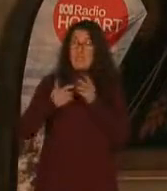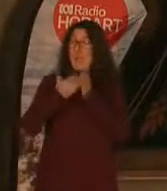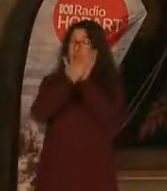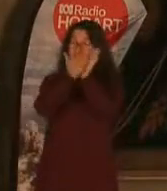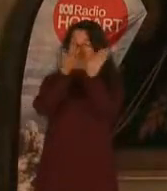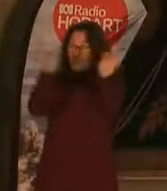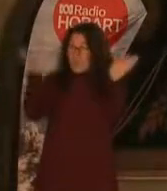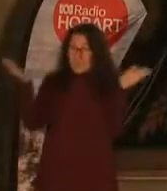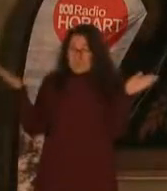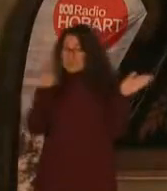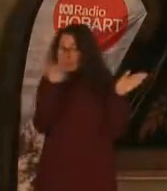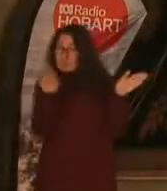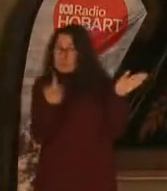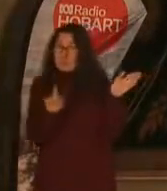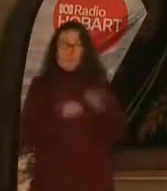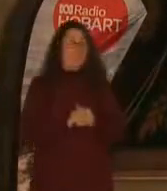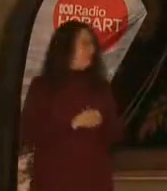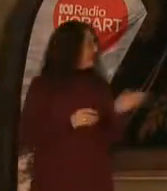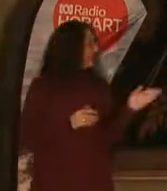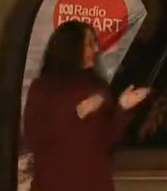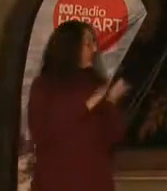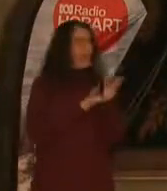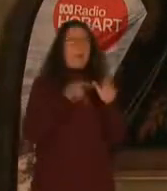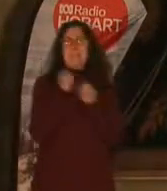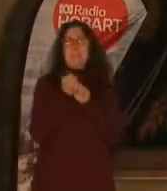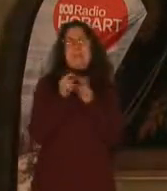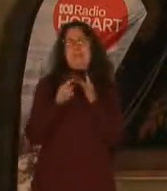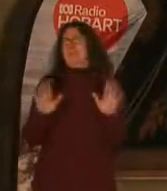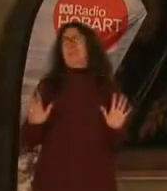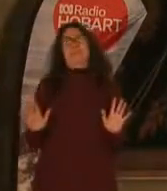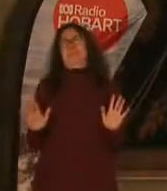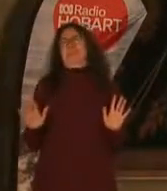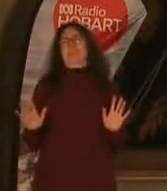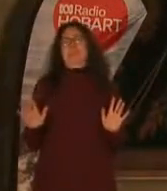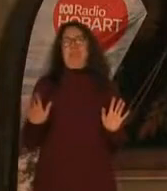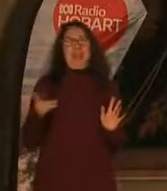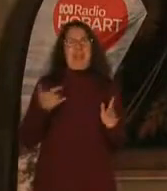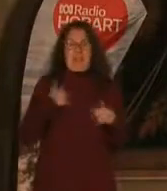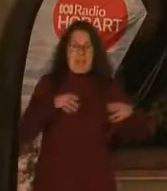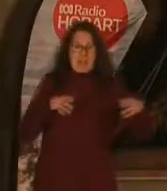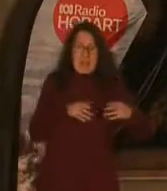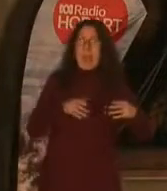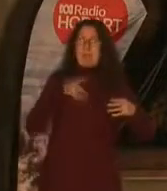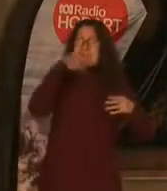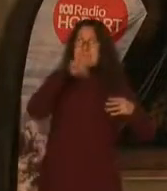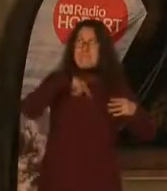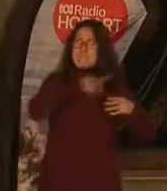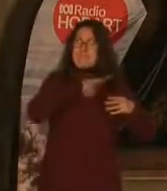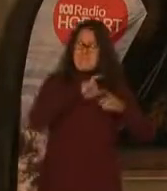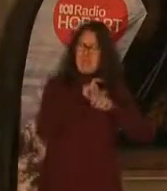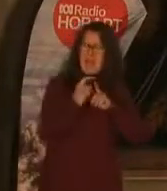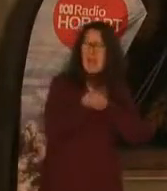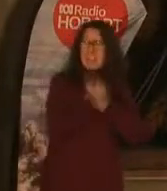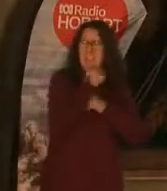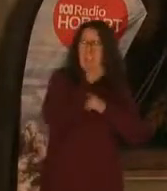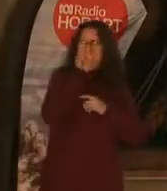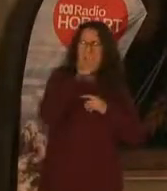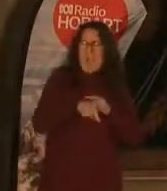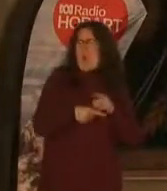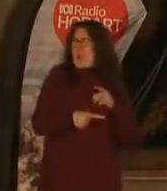Maggie? You can't exist as a people without science. You know, our ancestors lived here for 60,000 plus, so I'll